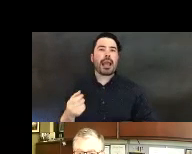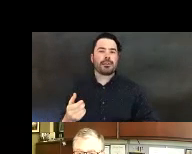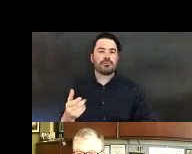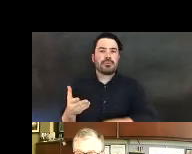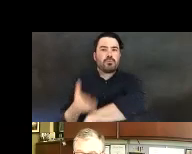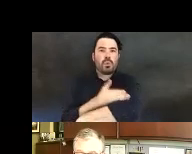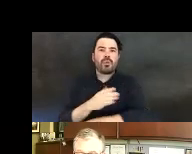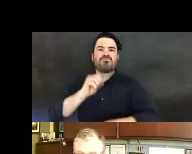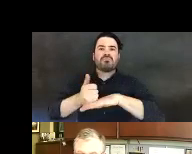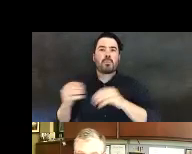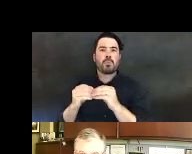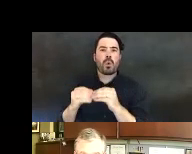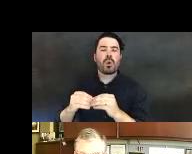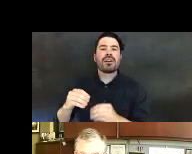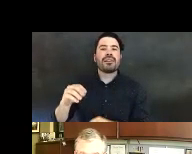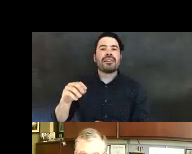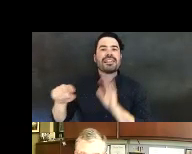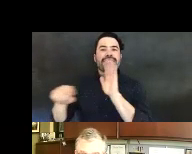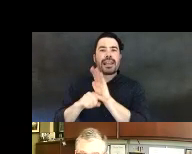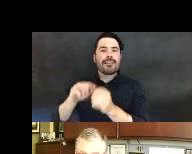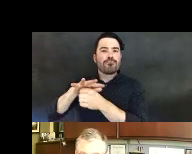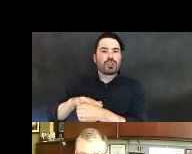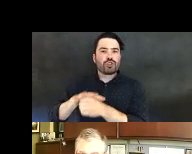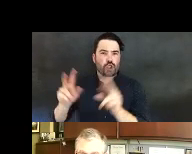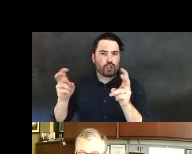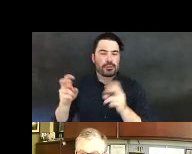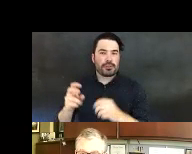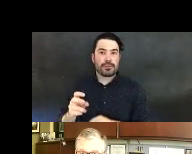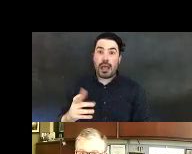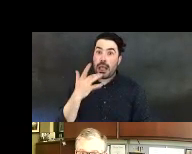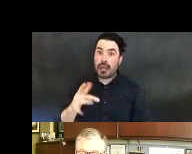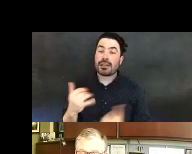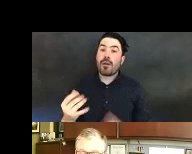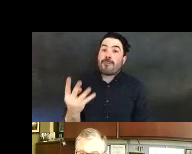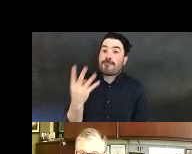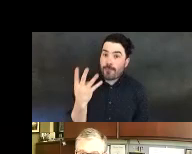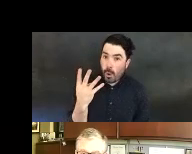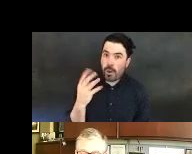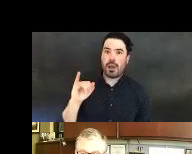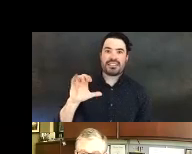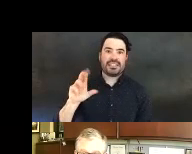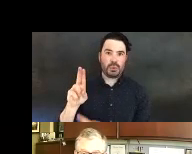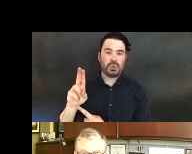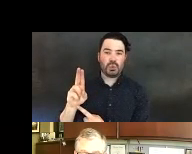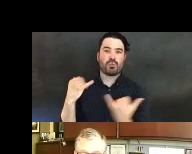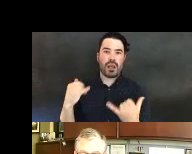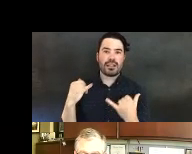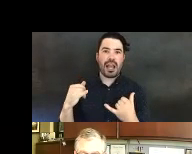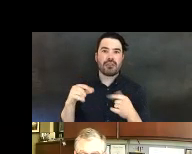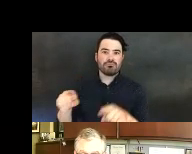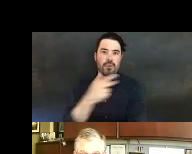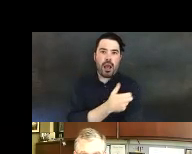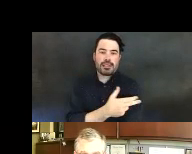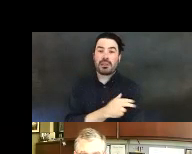our ICUs. Fortunately, as I said, we have 4 ICU patients in the adult hospital now, none in the pediatric